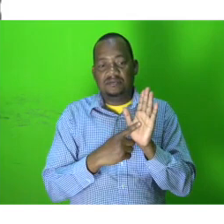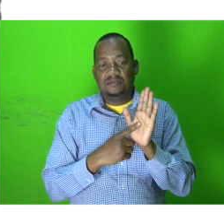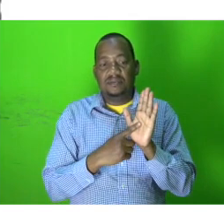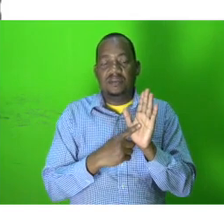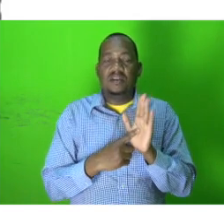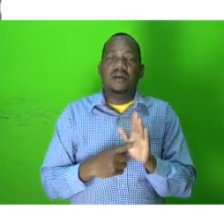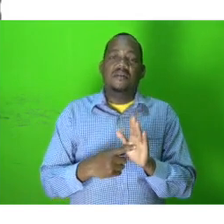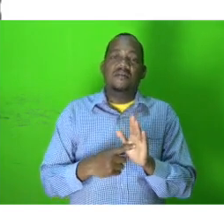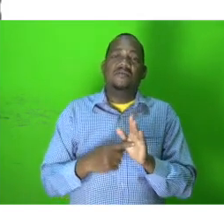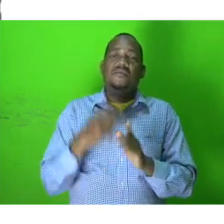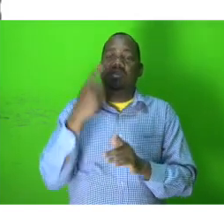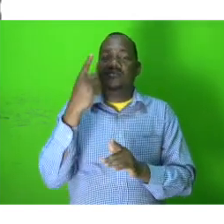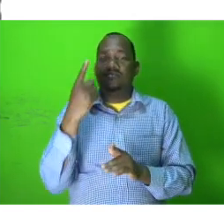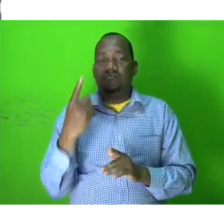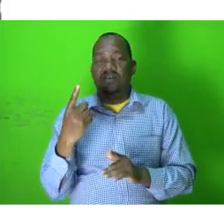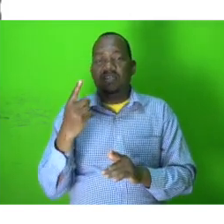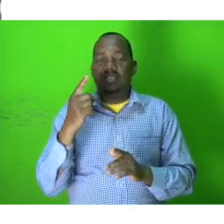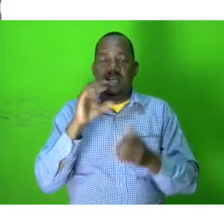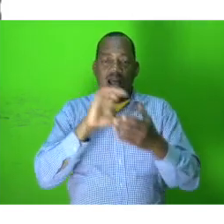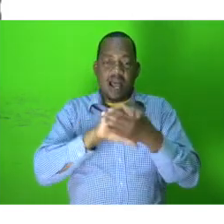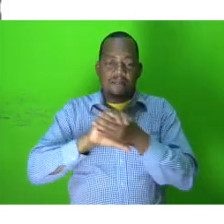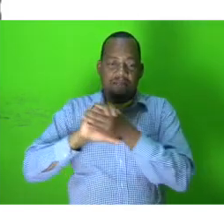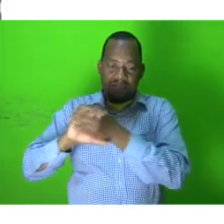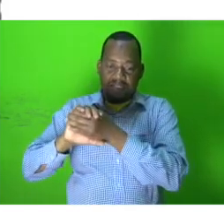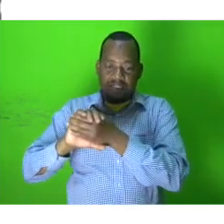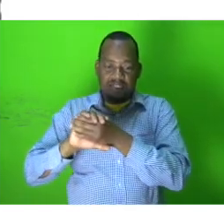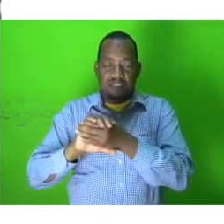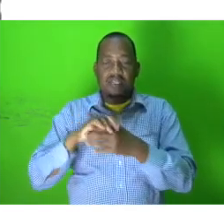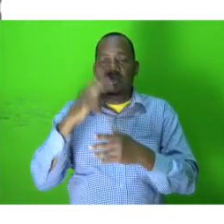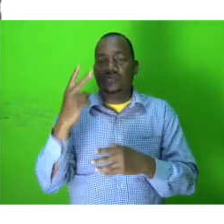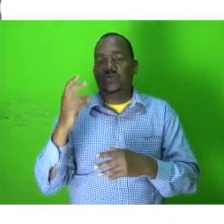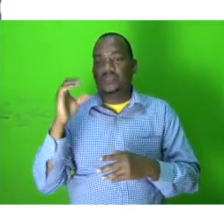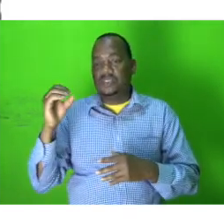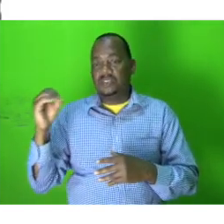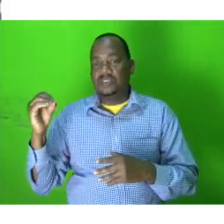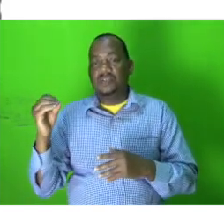that 1st April